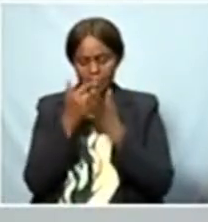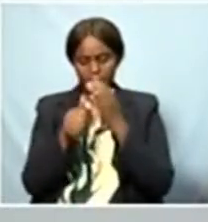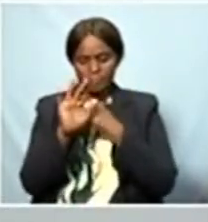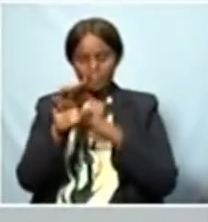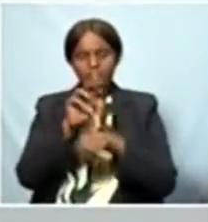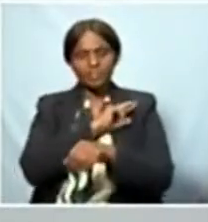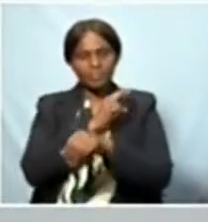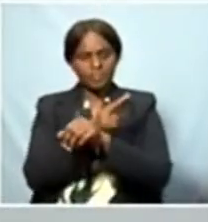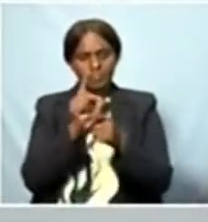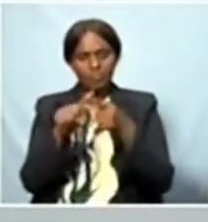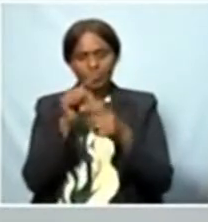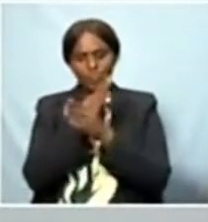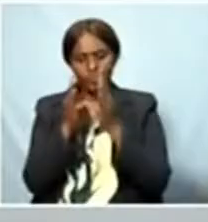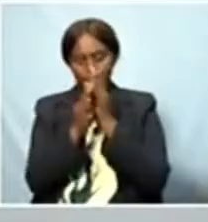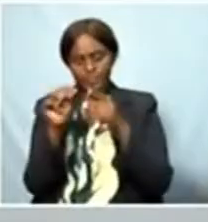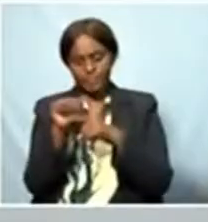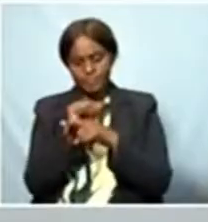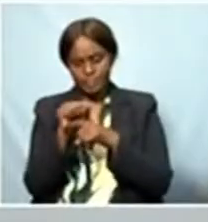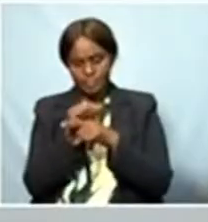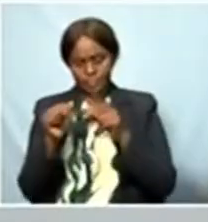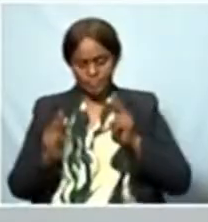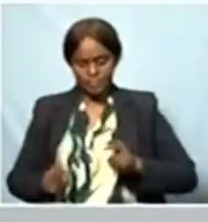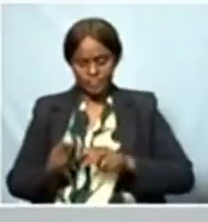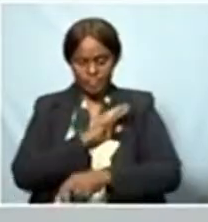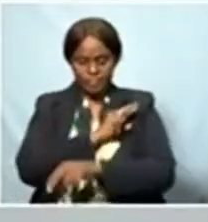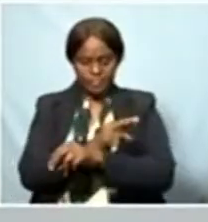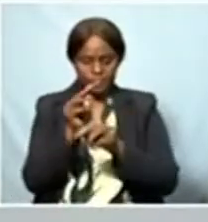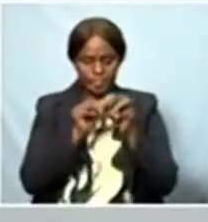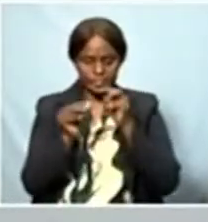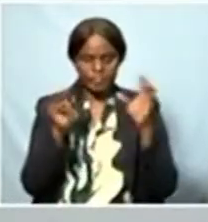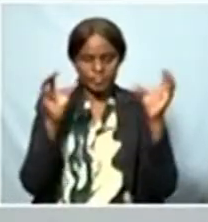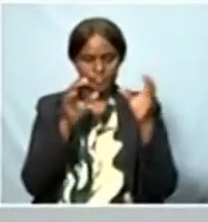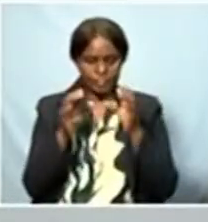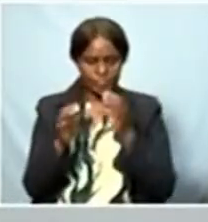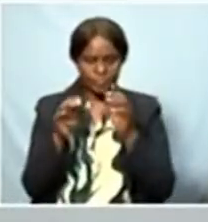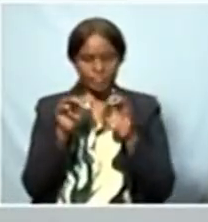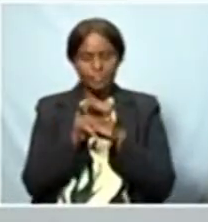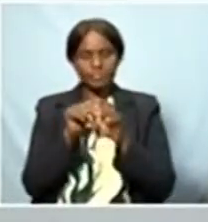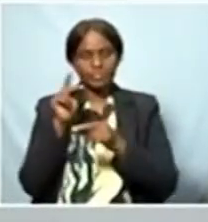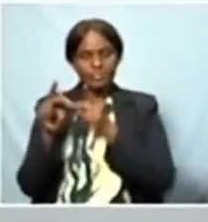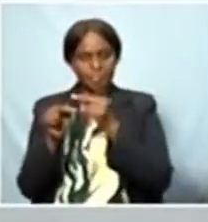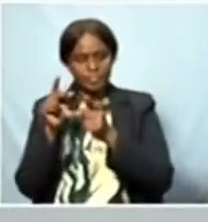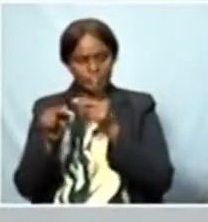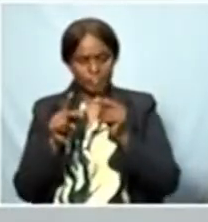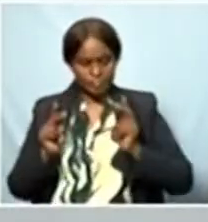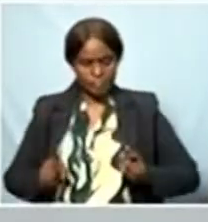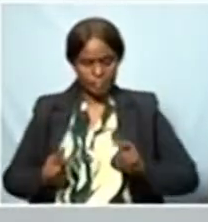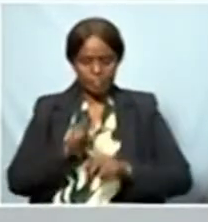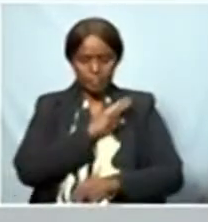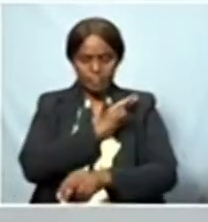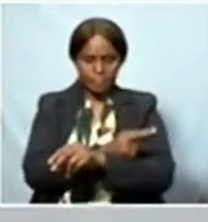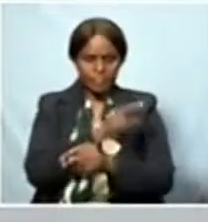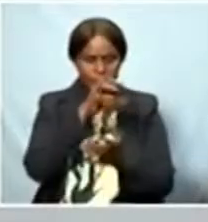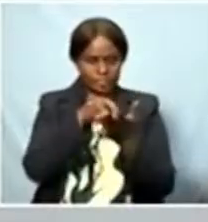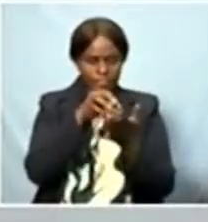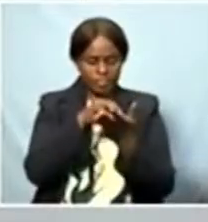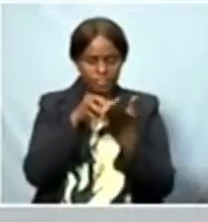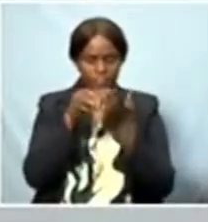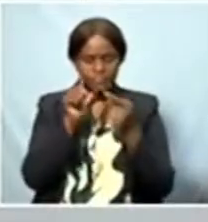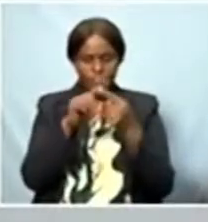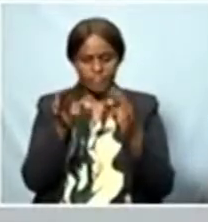resolve to build the capacity of the Human Resource Management Committees in processing human resource cases related